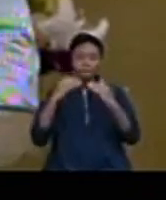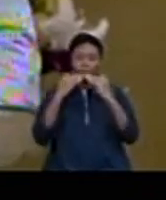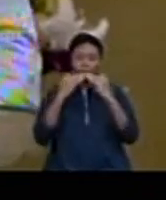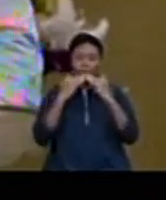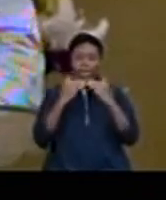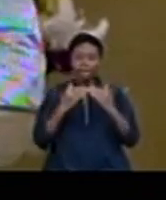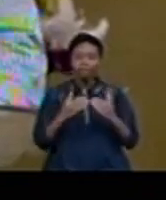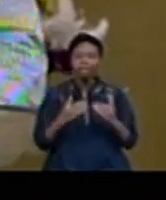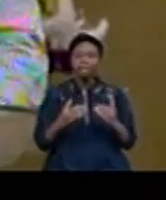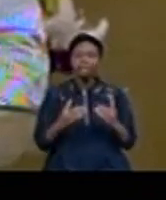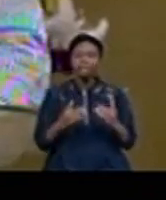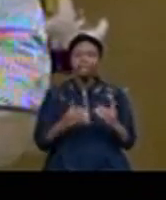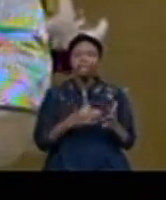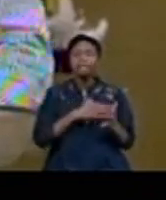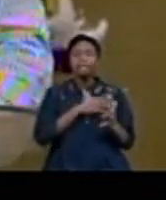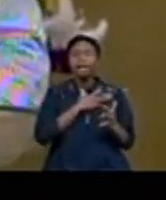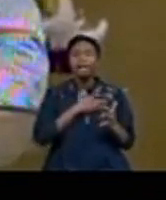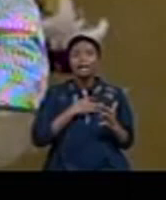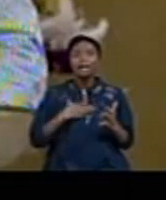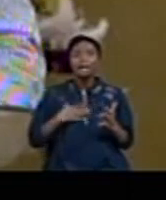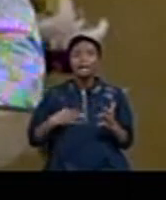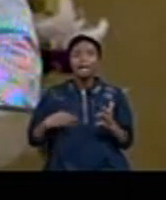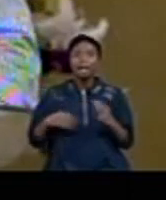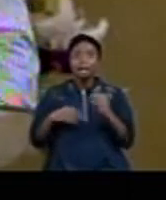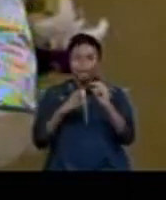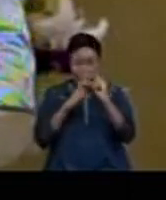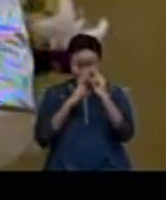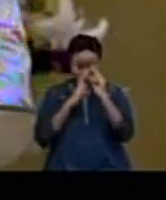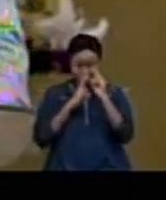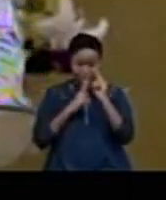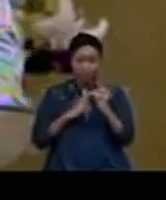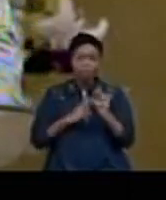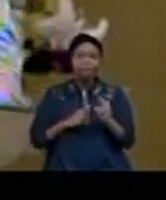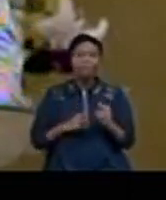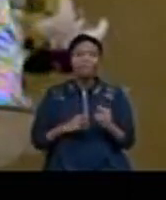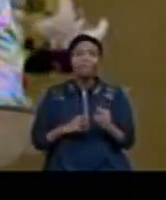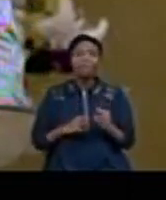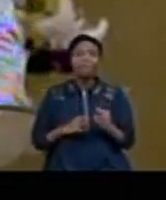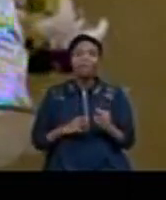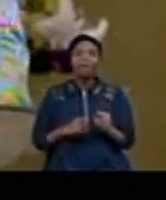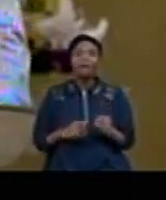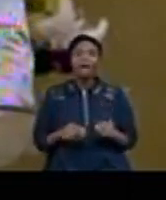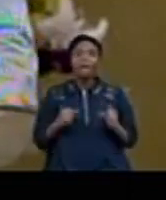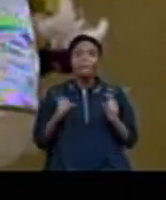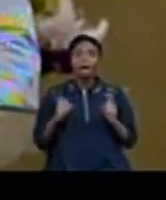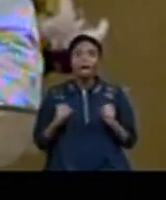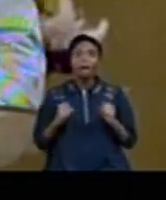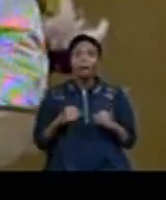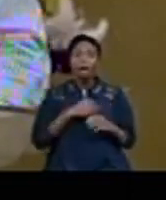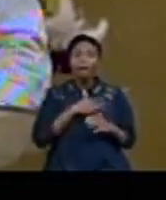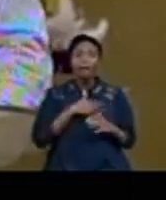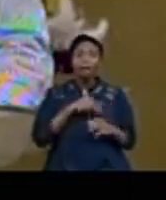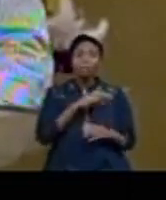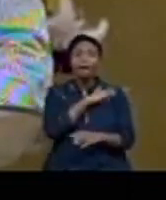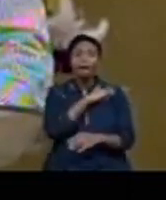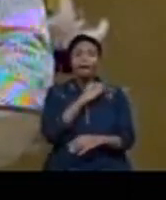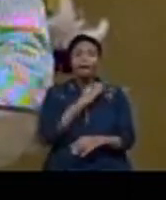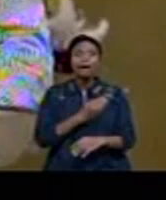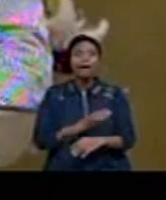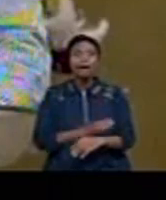wisdom, thanksgiving, and honor, power